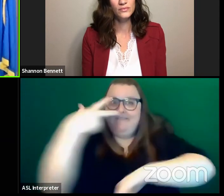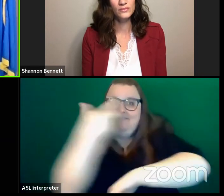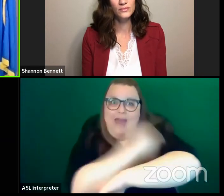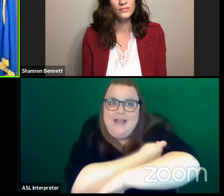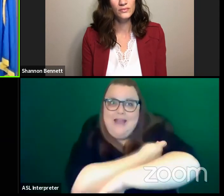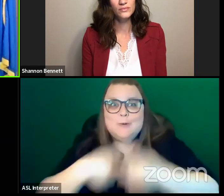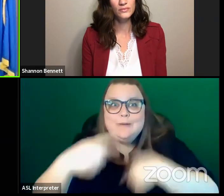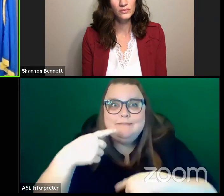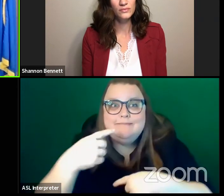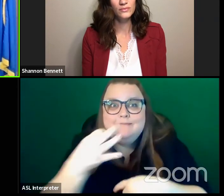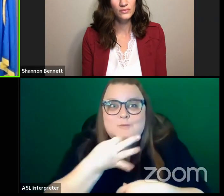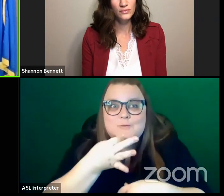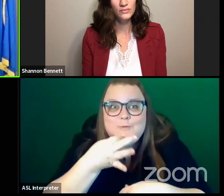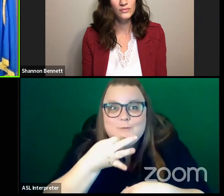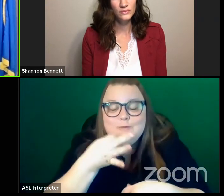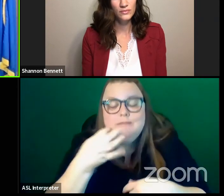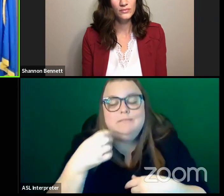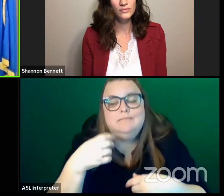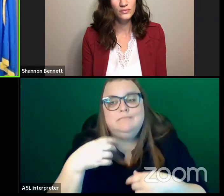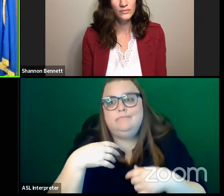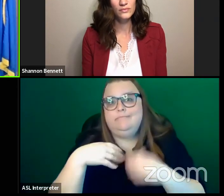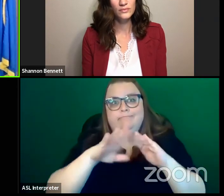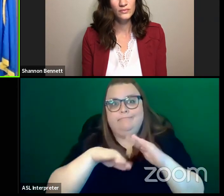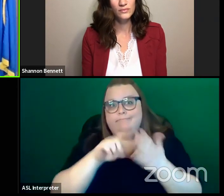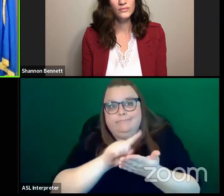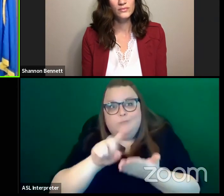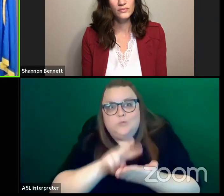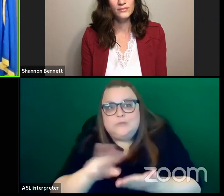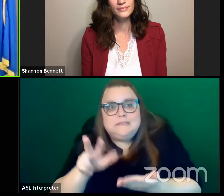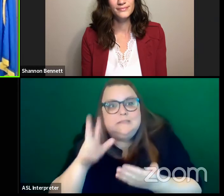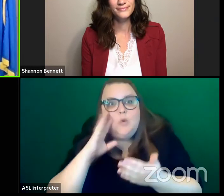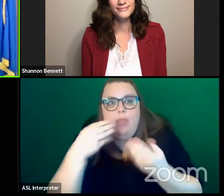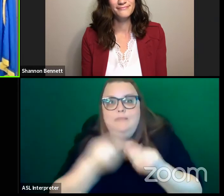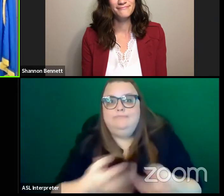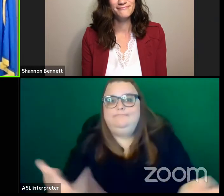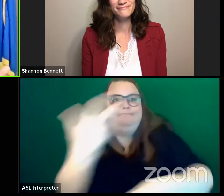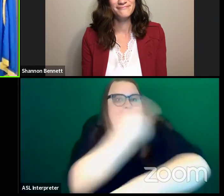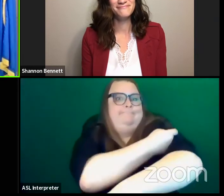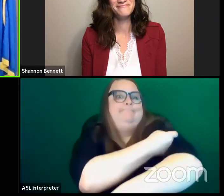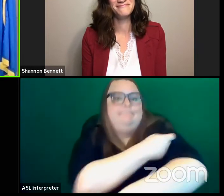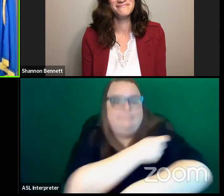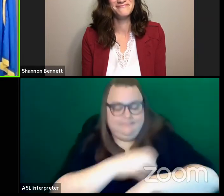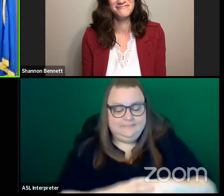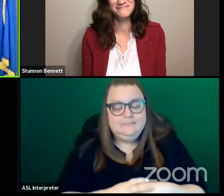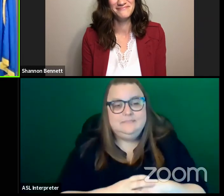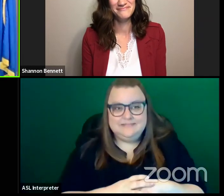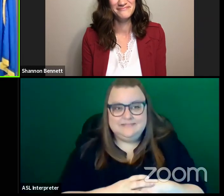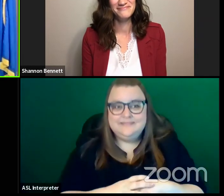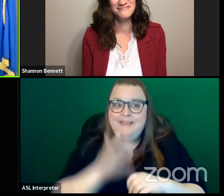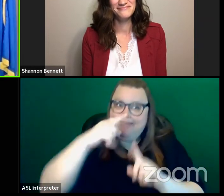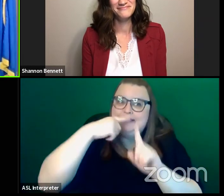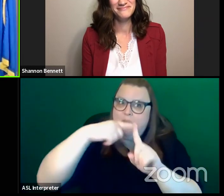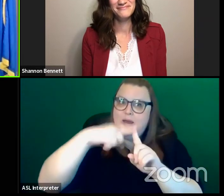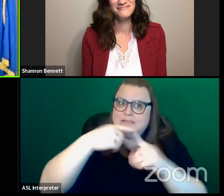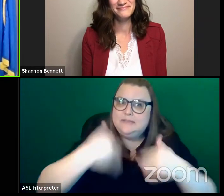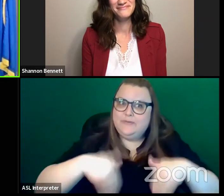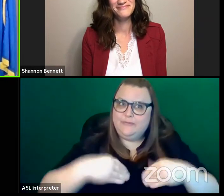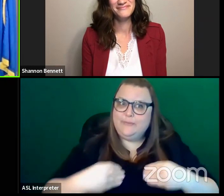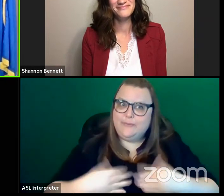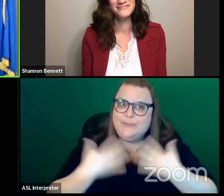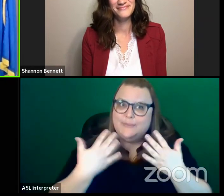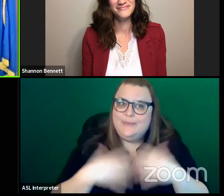weeks, we will begin distributing and giving people needle sticks. I mean, that's a positive thing. This has been done in